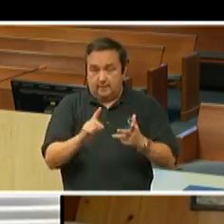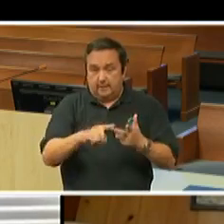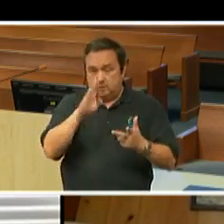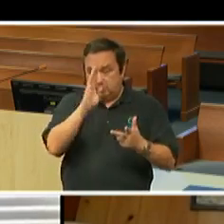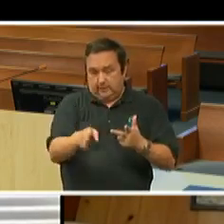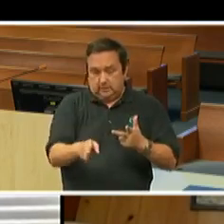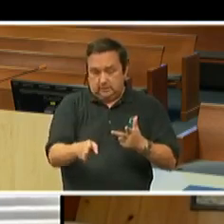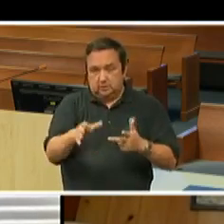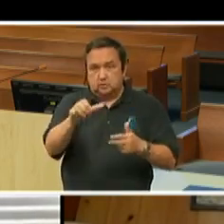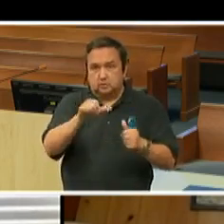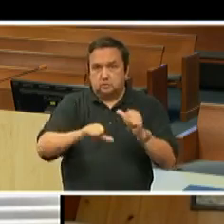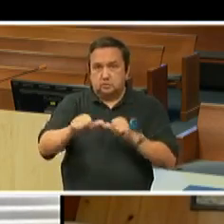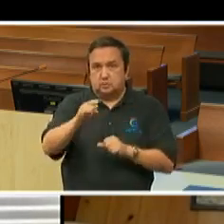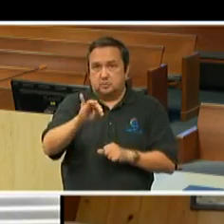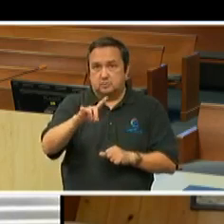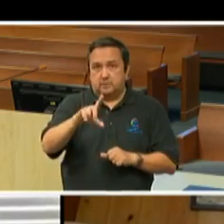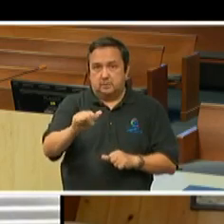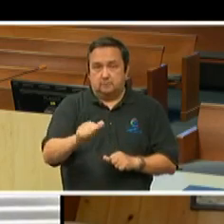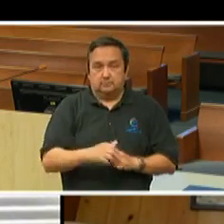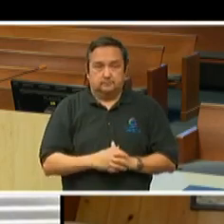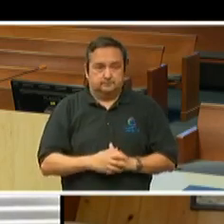then social media.